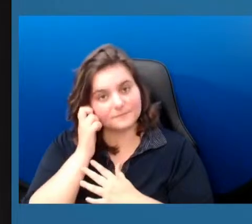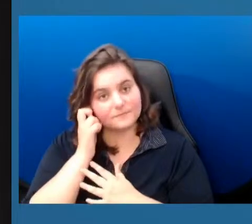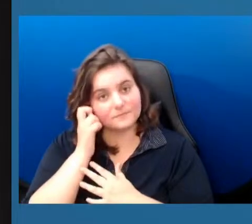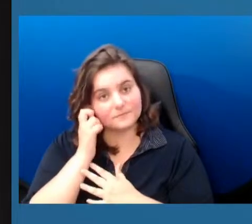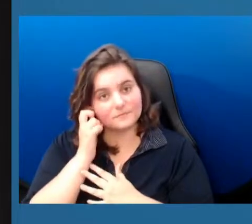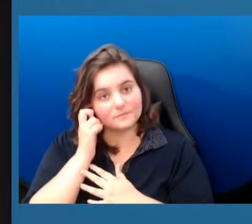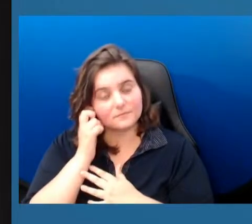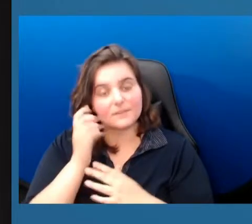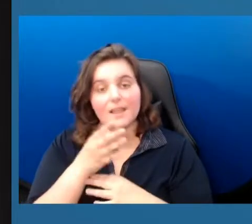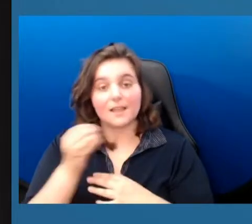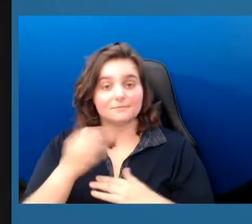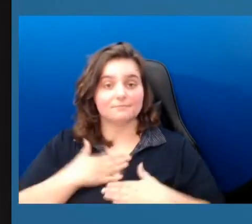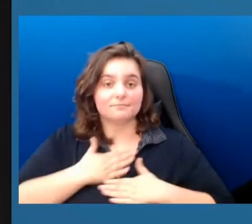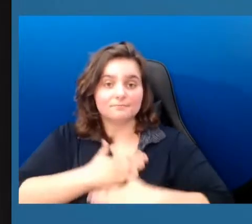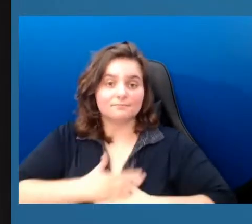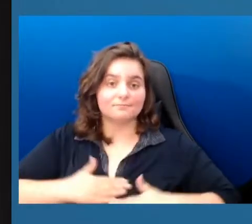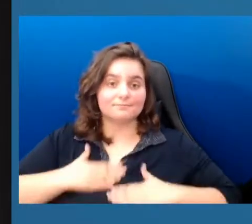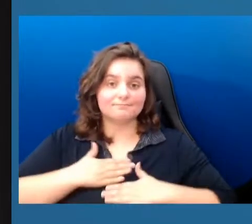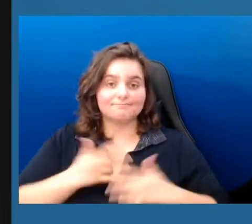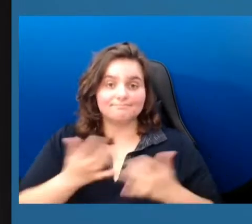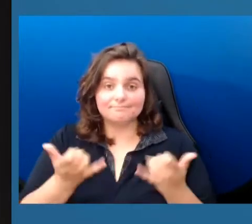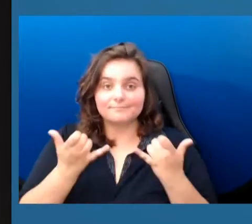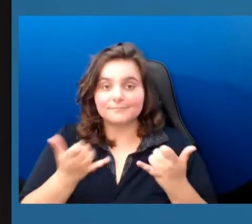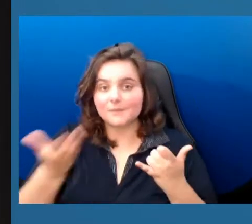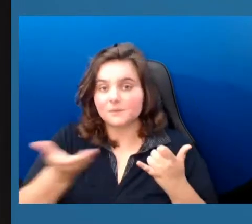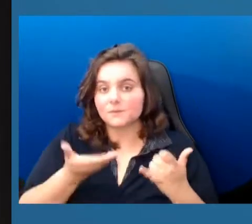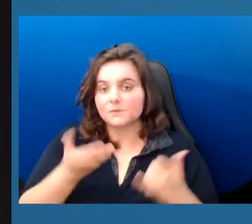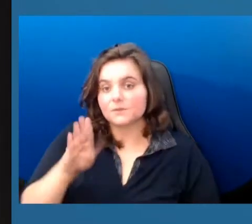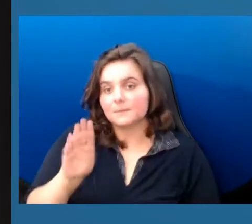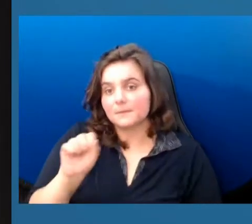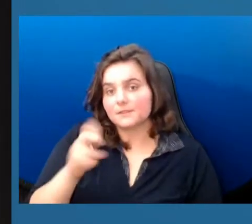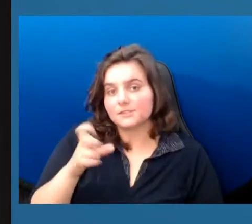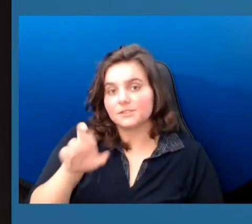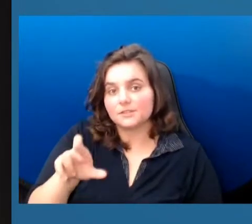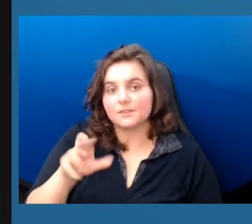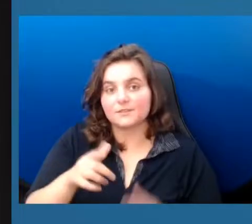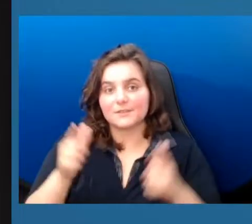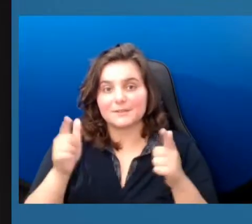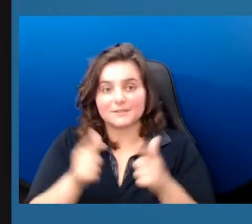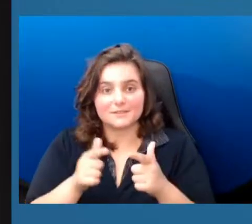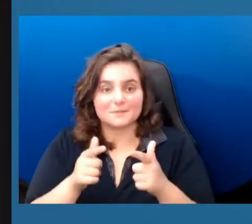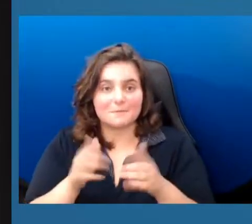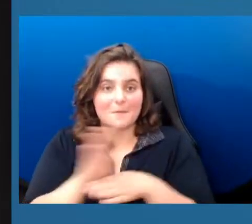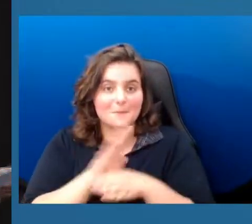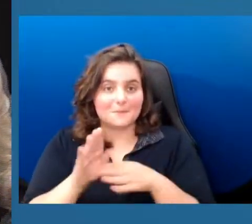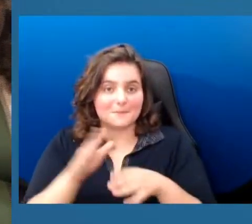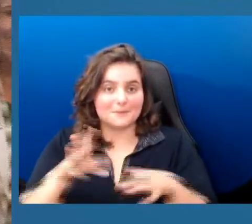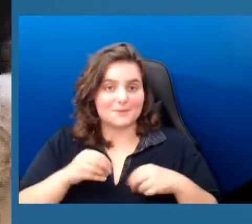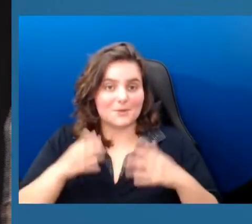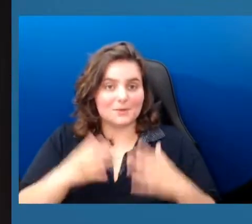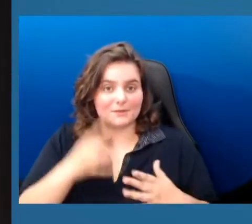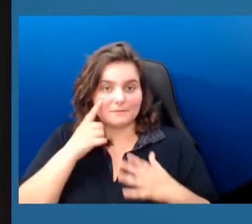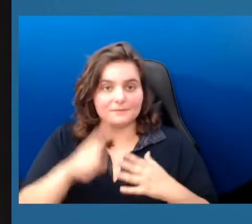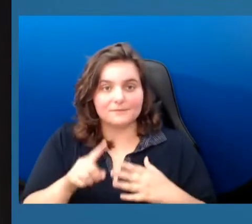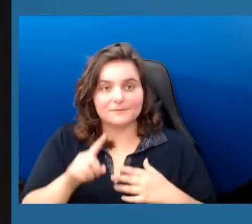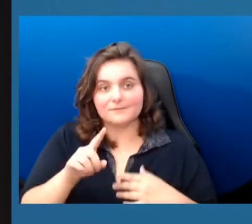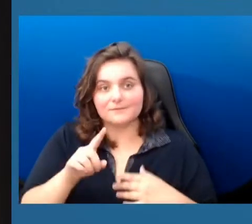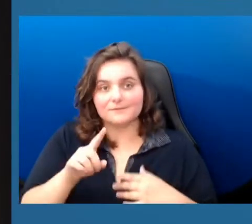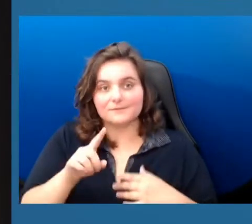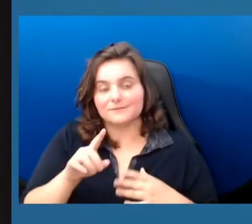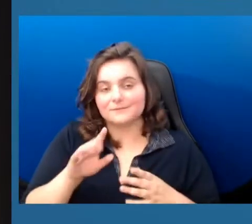And it's my pleasure to now introduce Bashir, a small business owner of Simone's Kitchen. So Bashir, thank you.